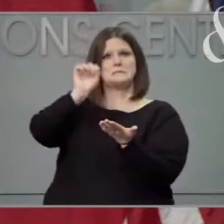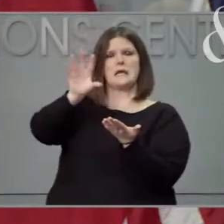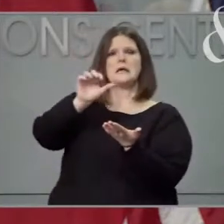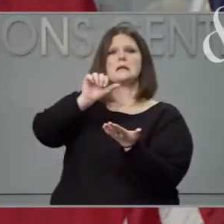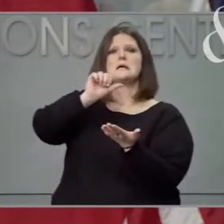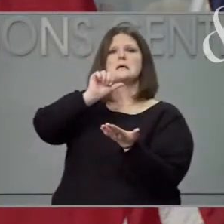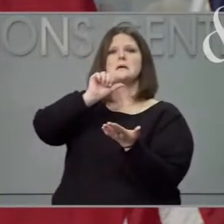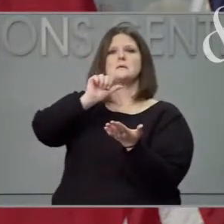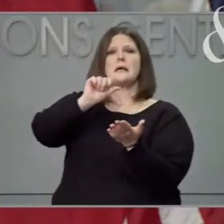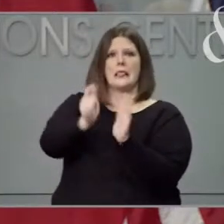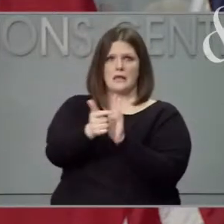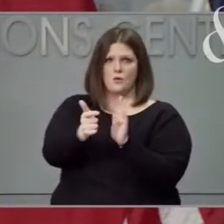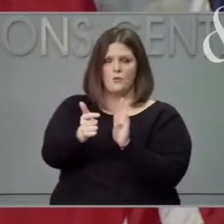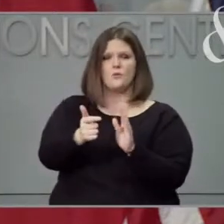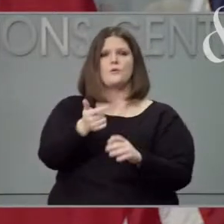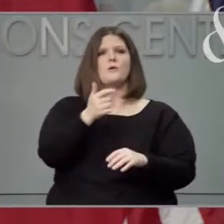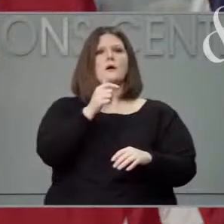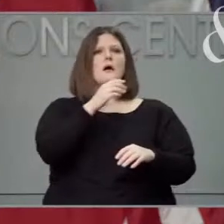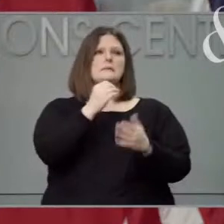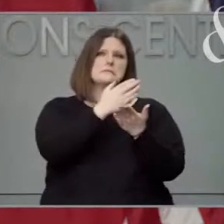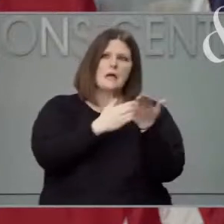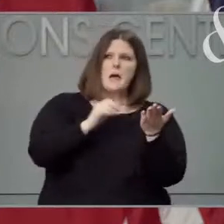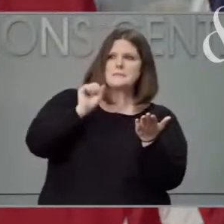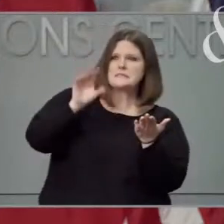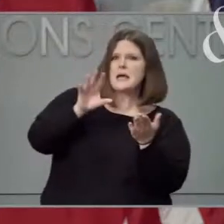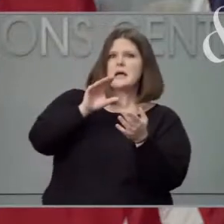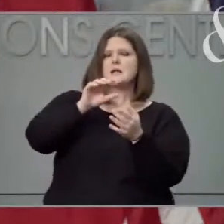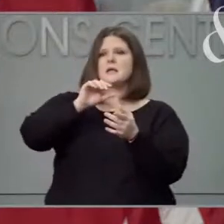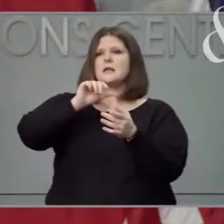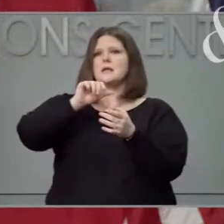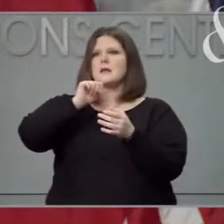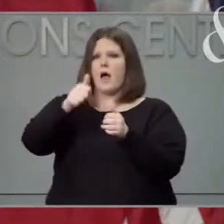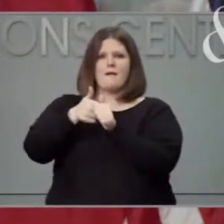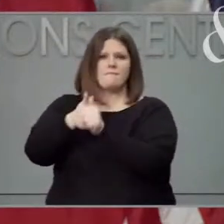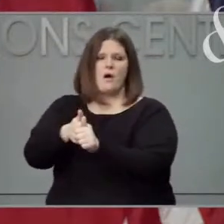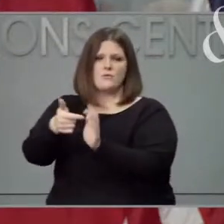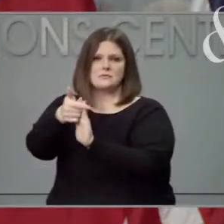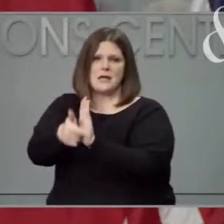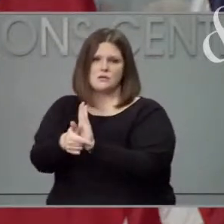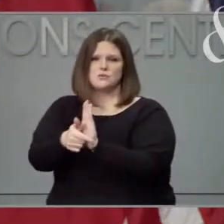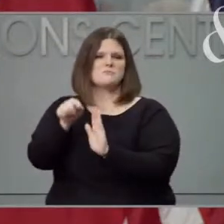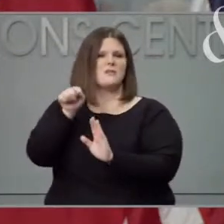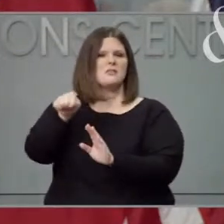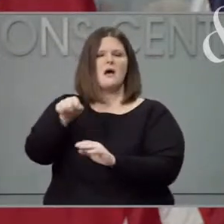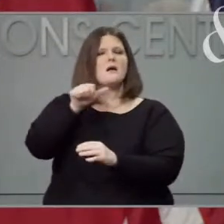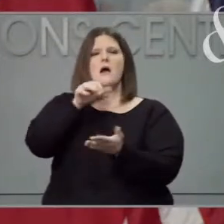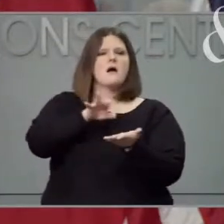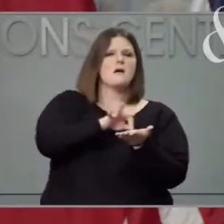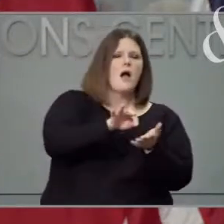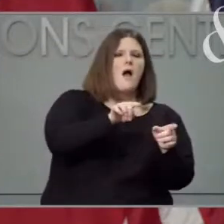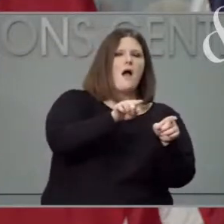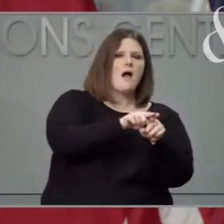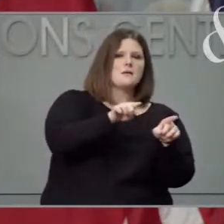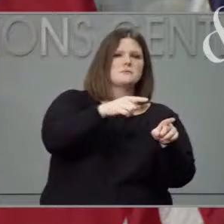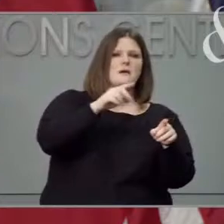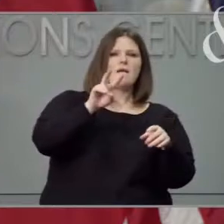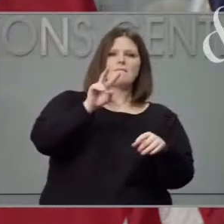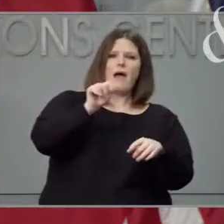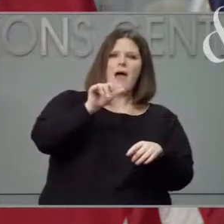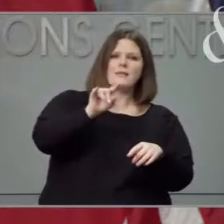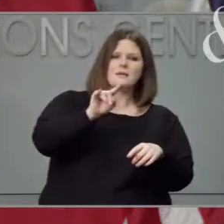in a way that does not comply with the statute, but is less than the margin of the contest, that would not constitute a valid election